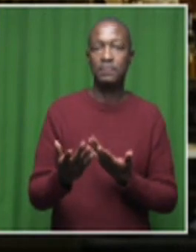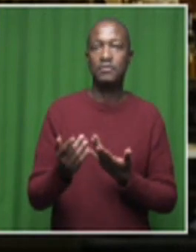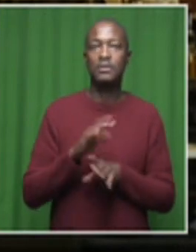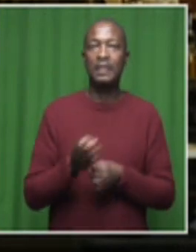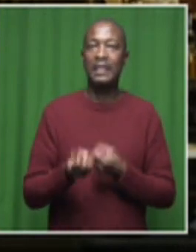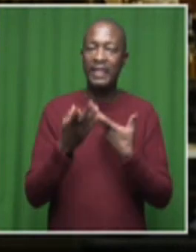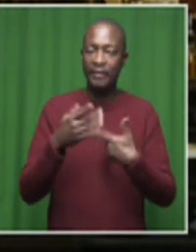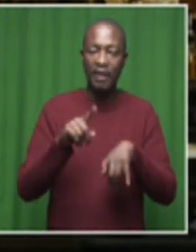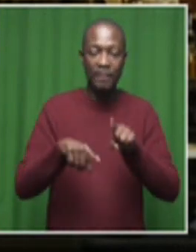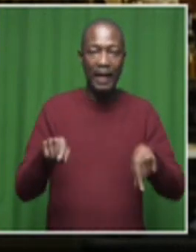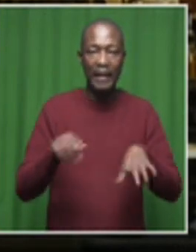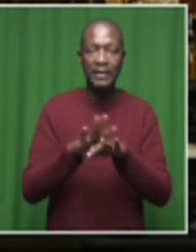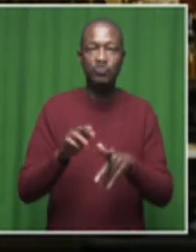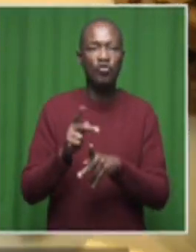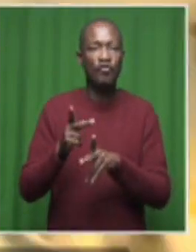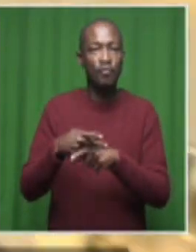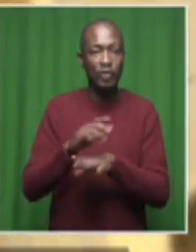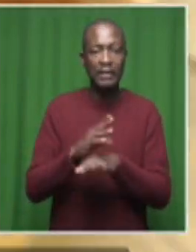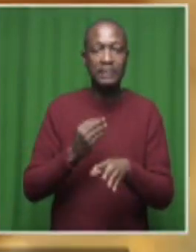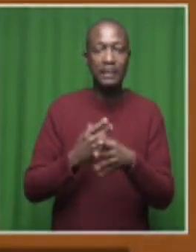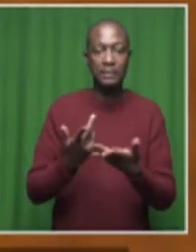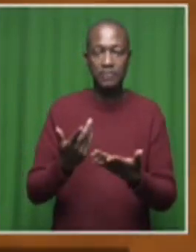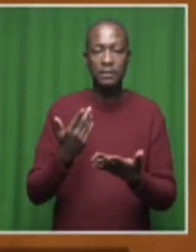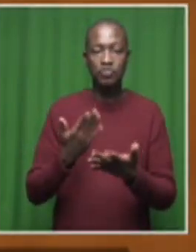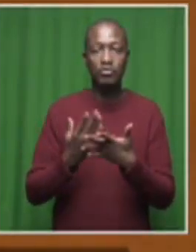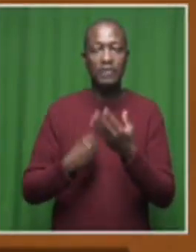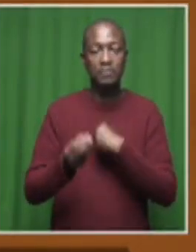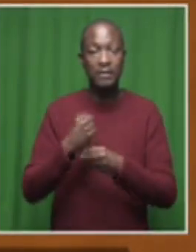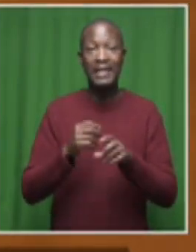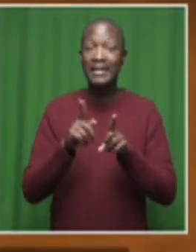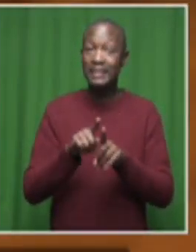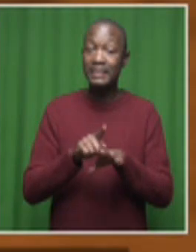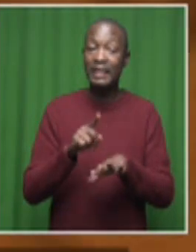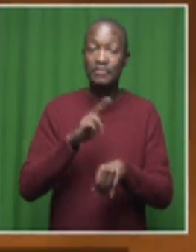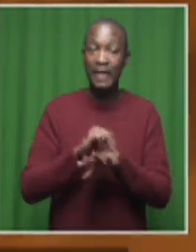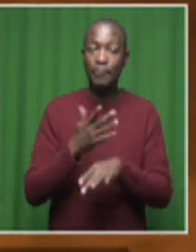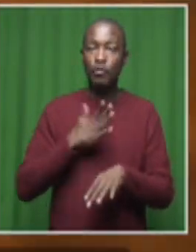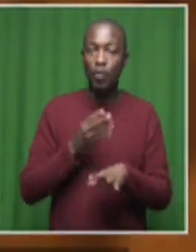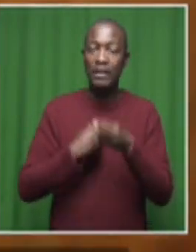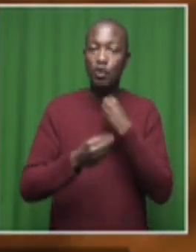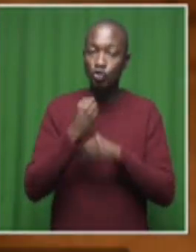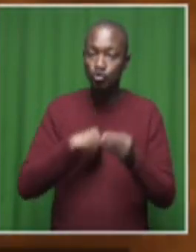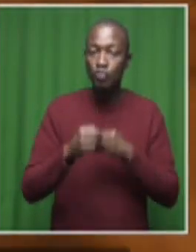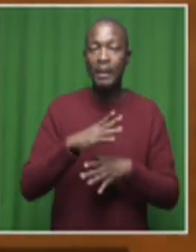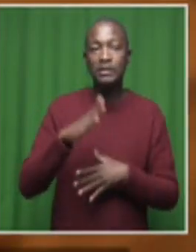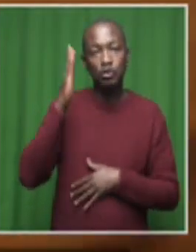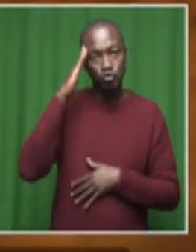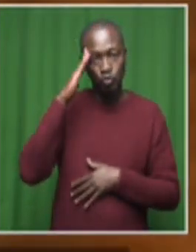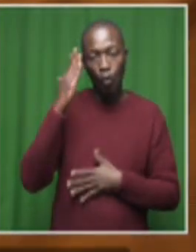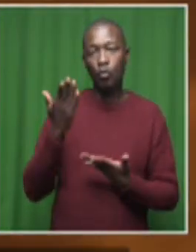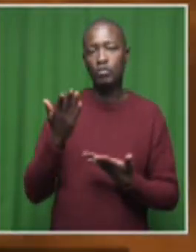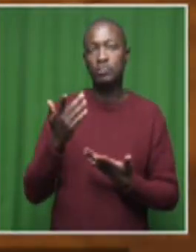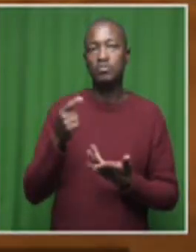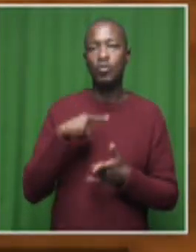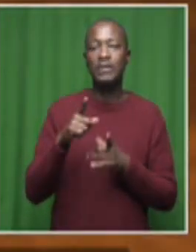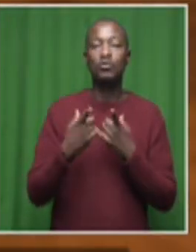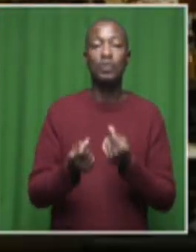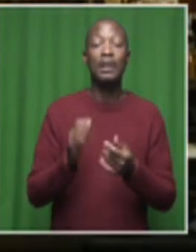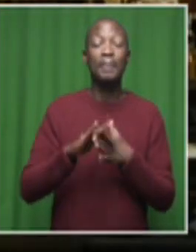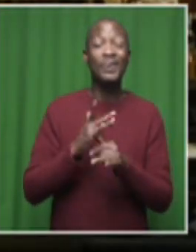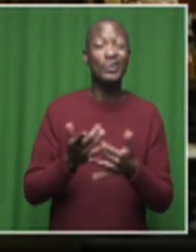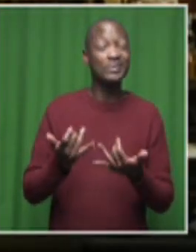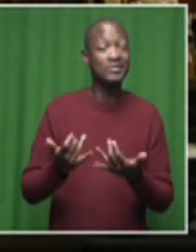great variety of products which are indulgent. At the same time, we want the consumers to be mindful and conscious as they do it, because